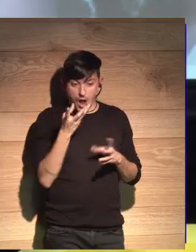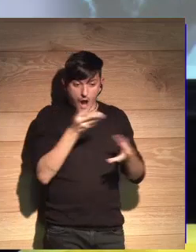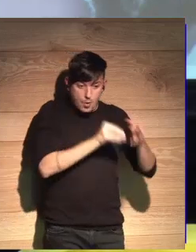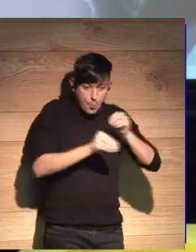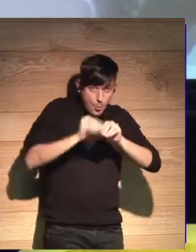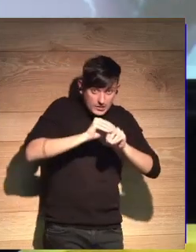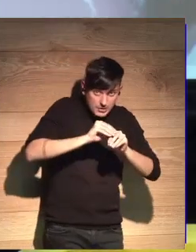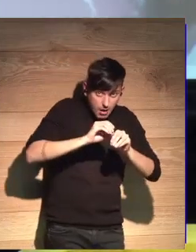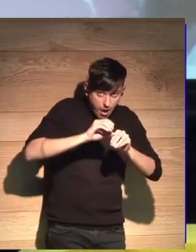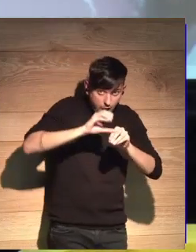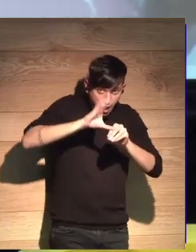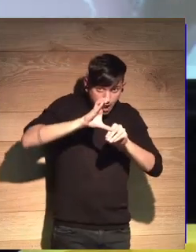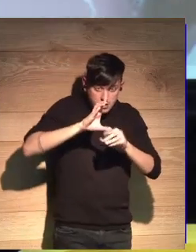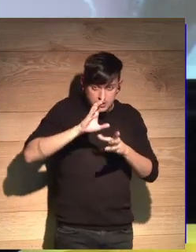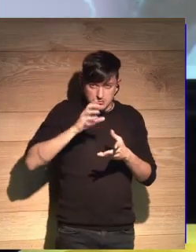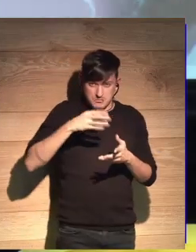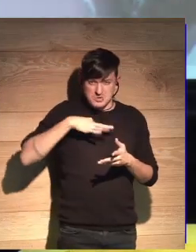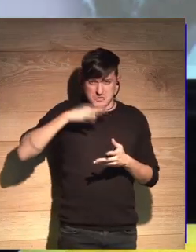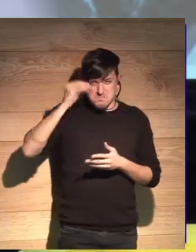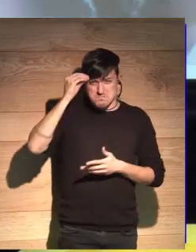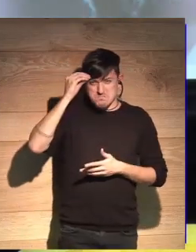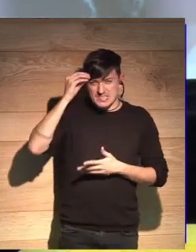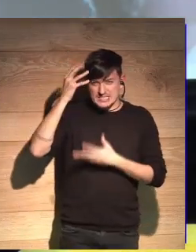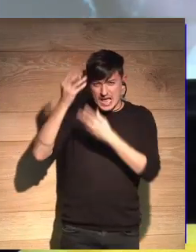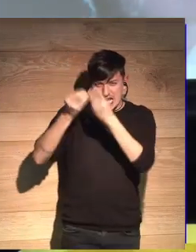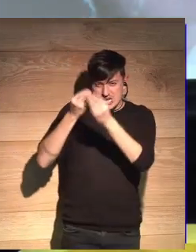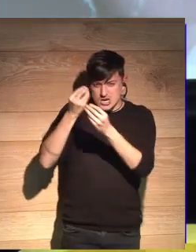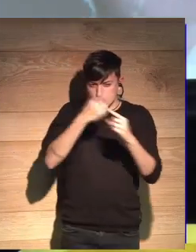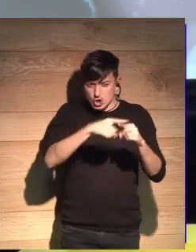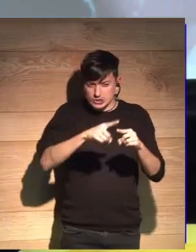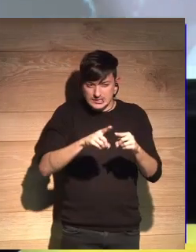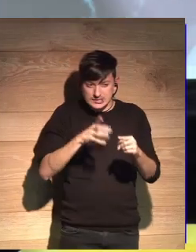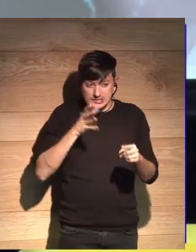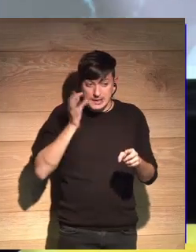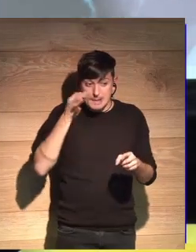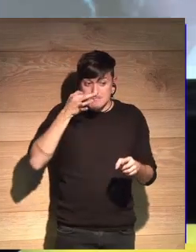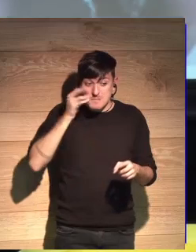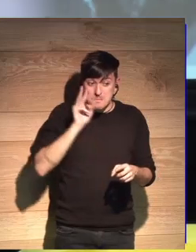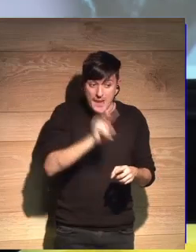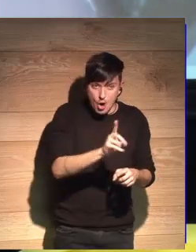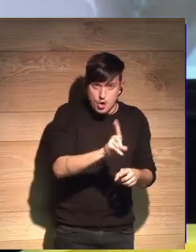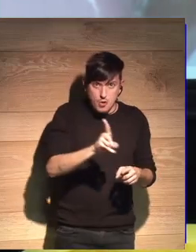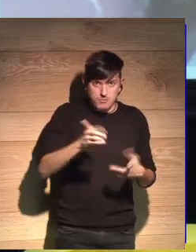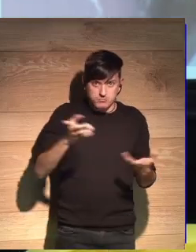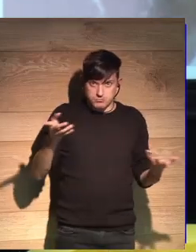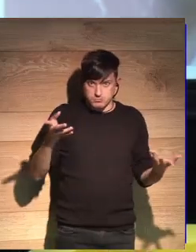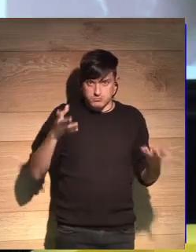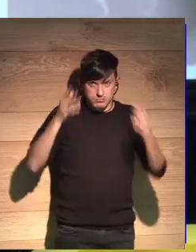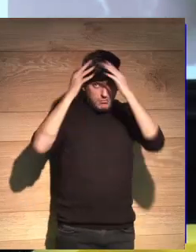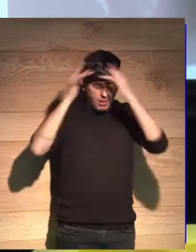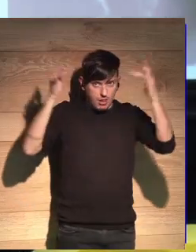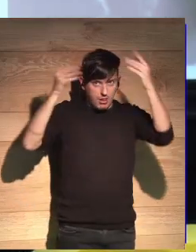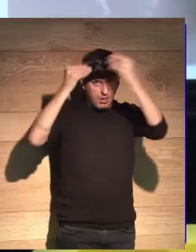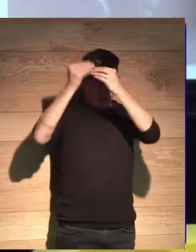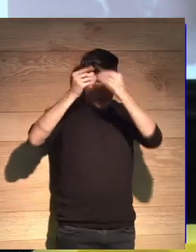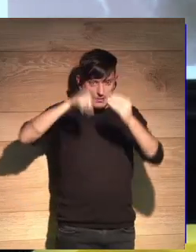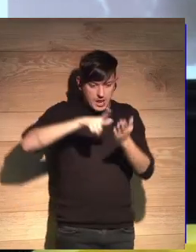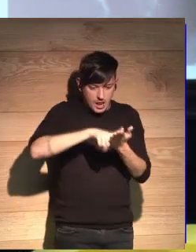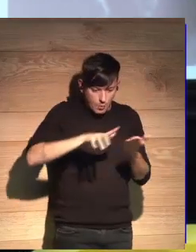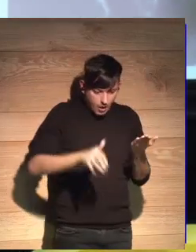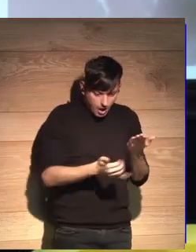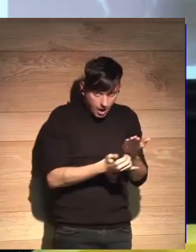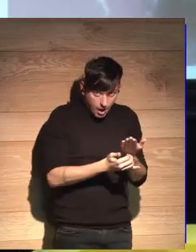things that are not present. And then we can also use our open-ended language to talk about it, to tell each other about the dream